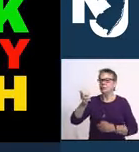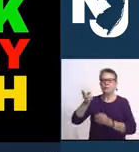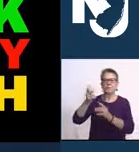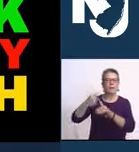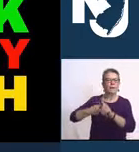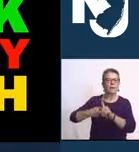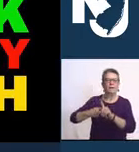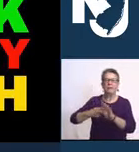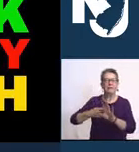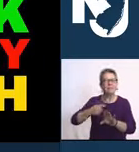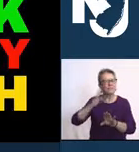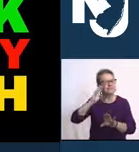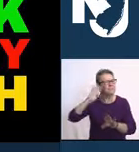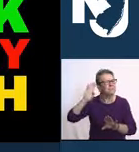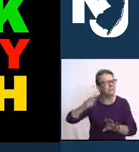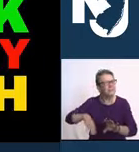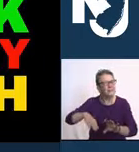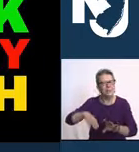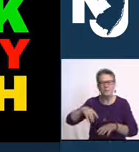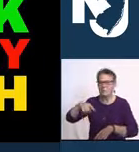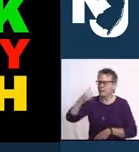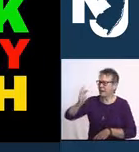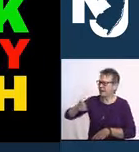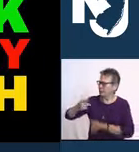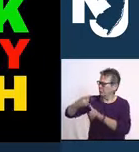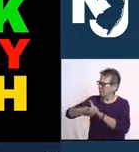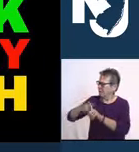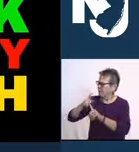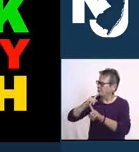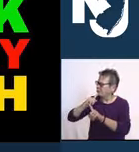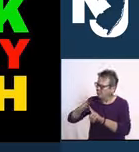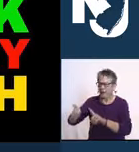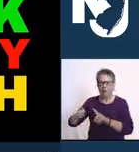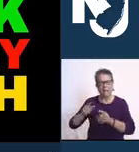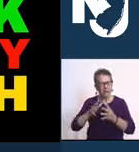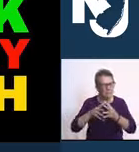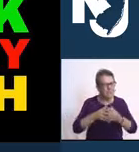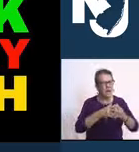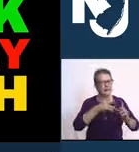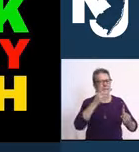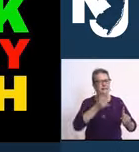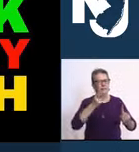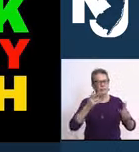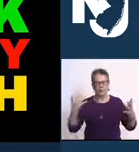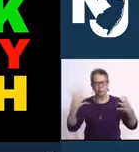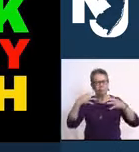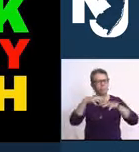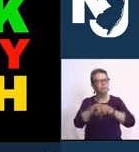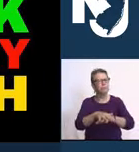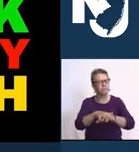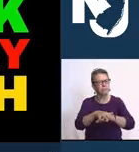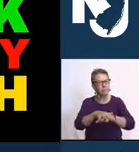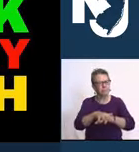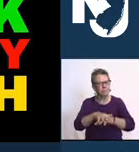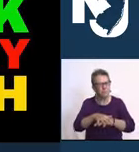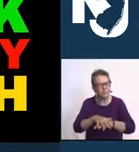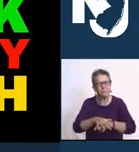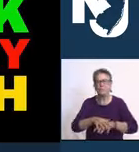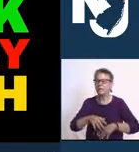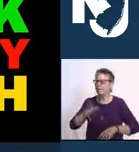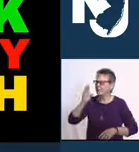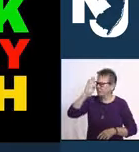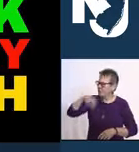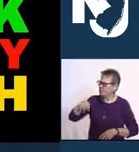the struggles and triumphs of Black Americans, the whole truth and nothing but the truth. And how shameful was